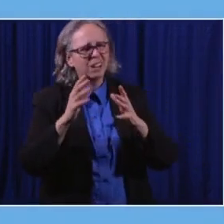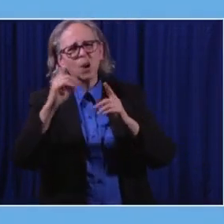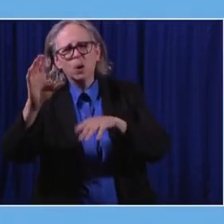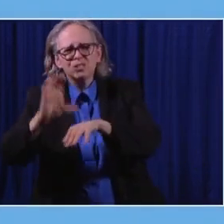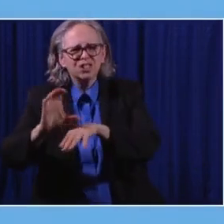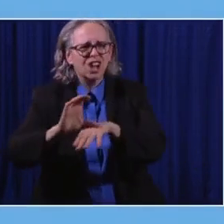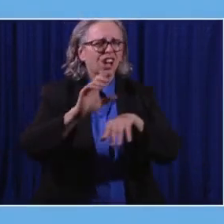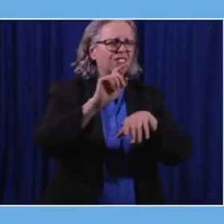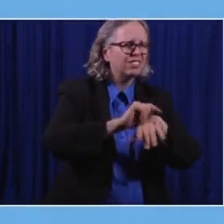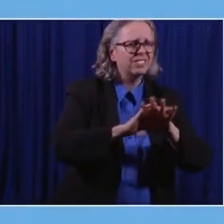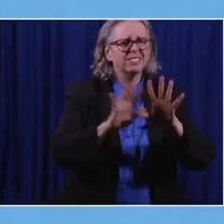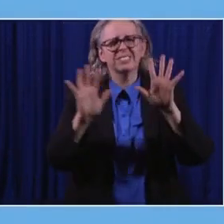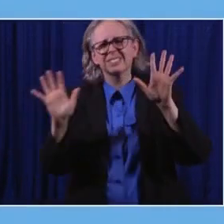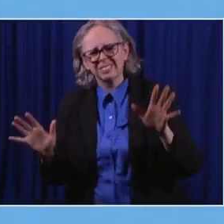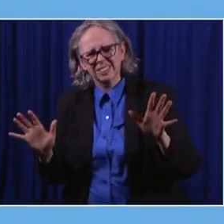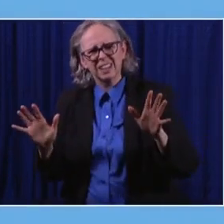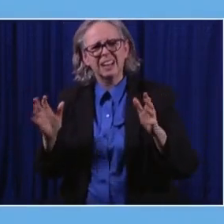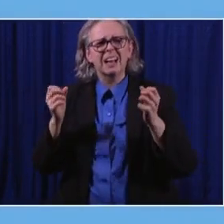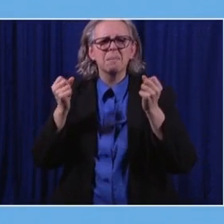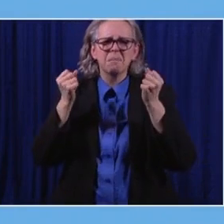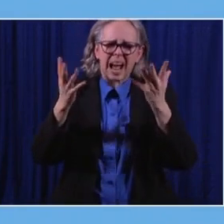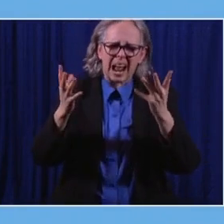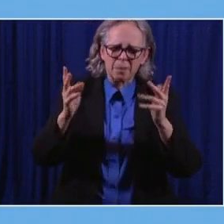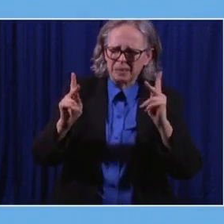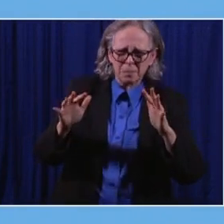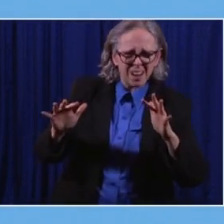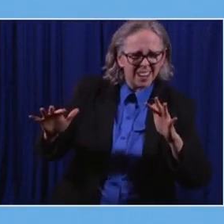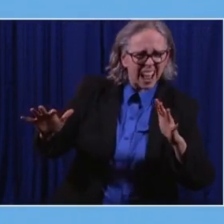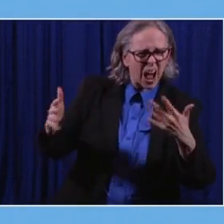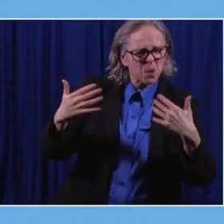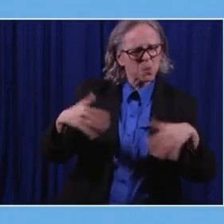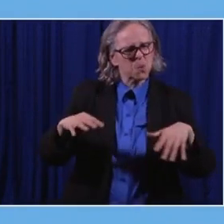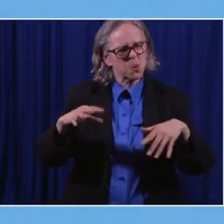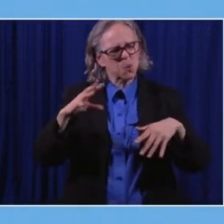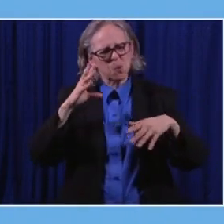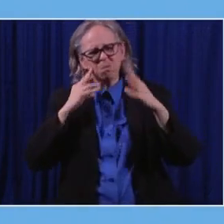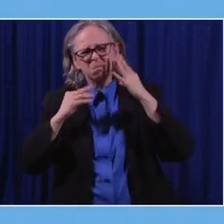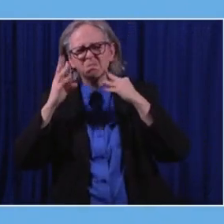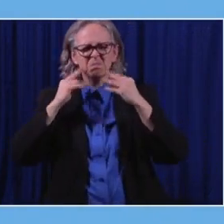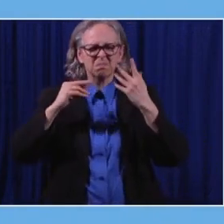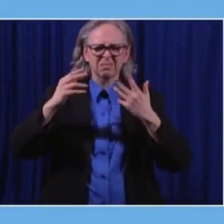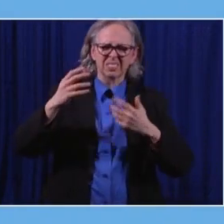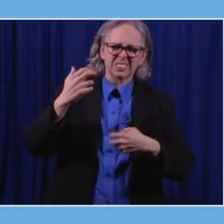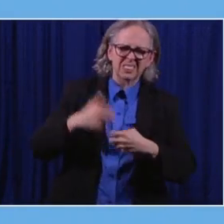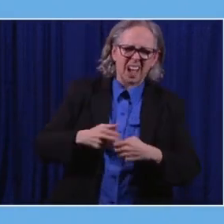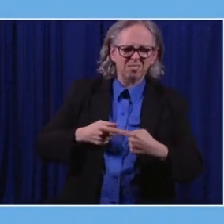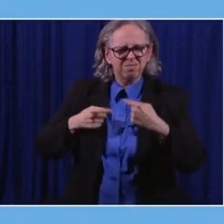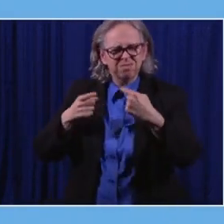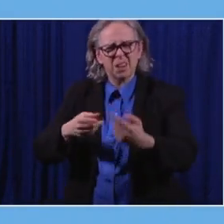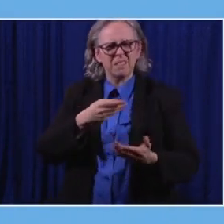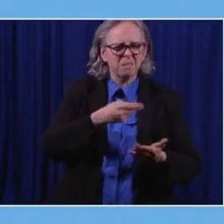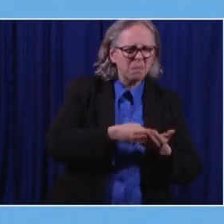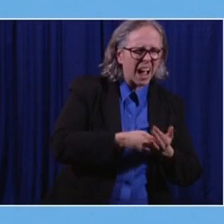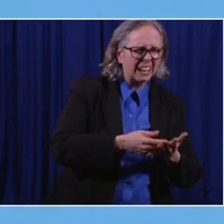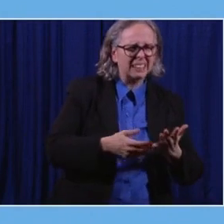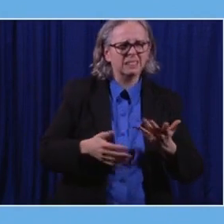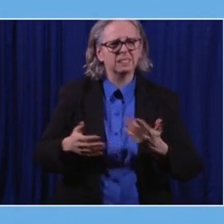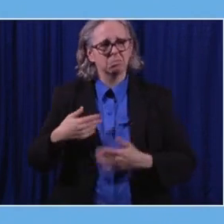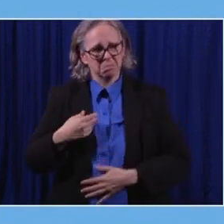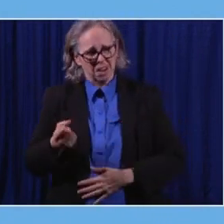many more people than we've ever known in our communities are experiencing hardship, be they financial or otherwise. Even with these changes, we